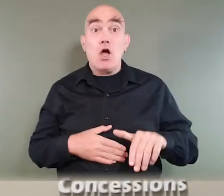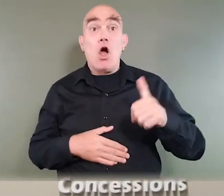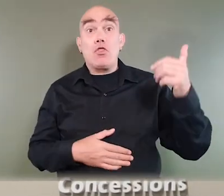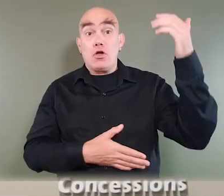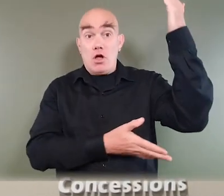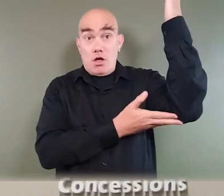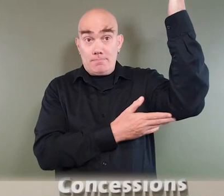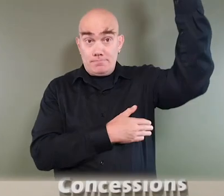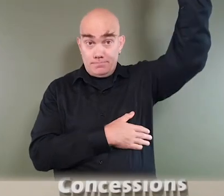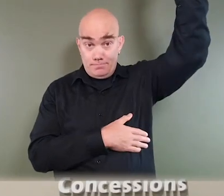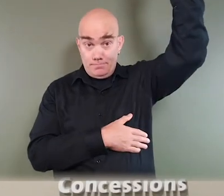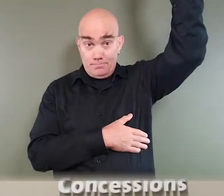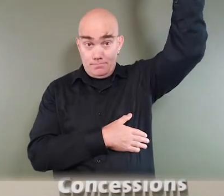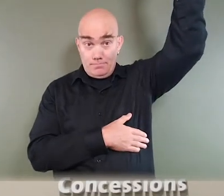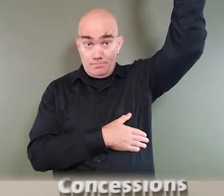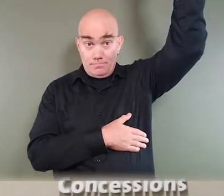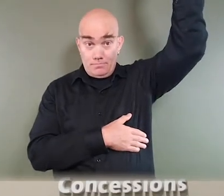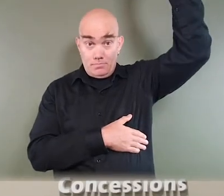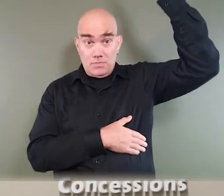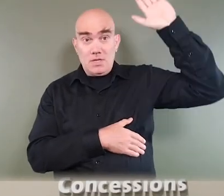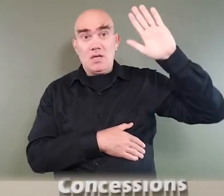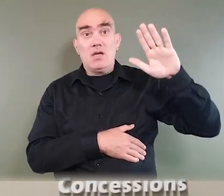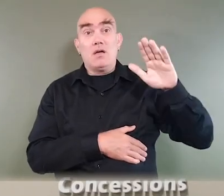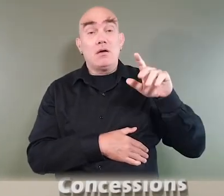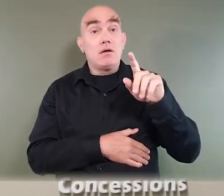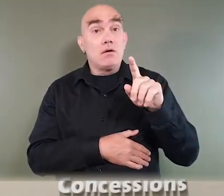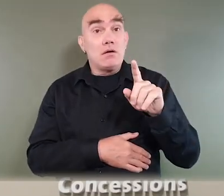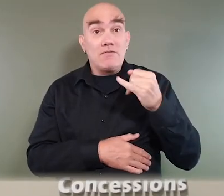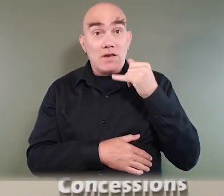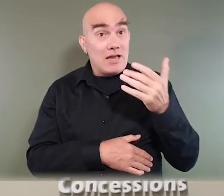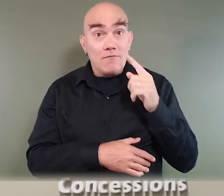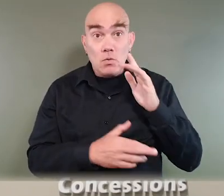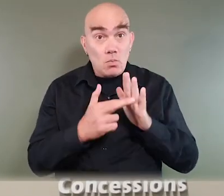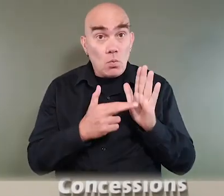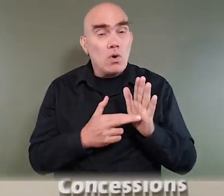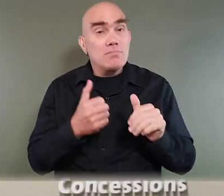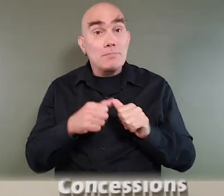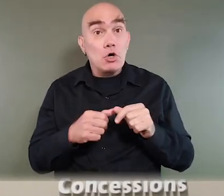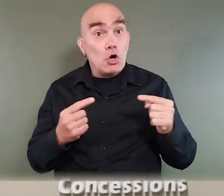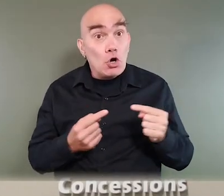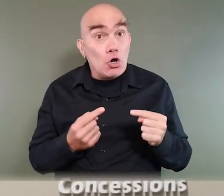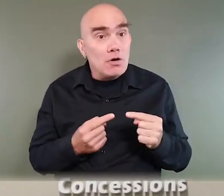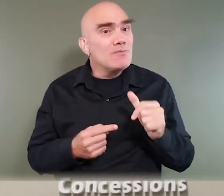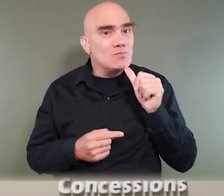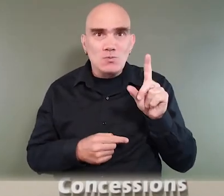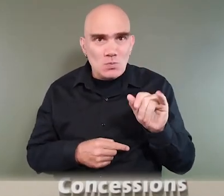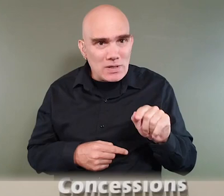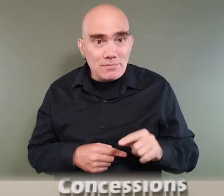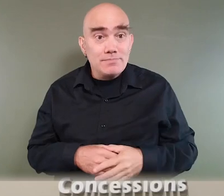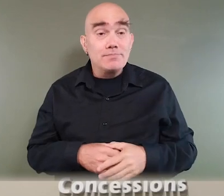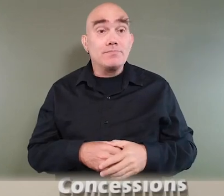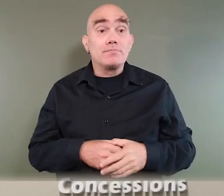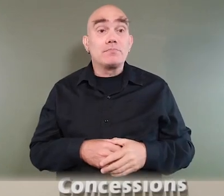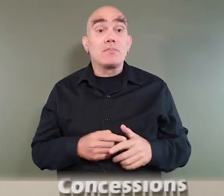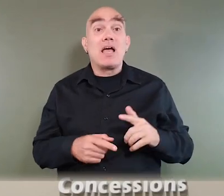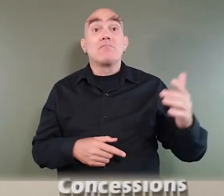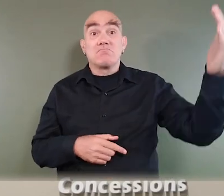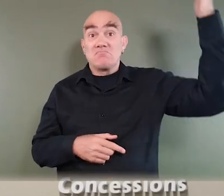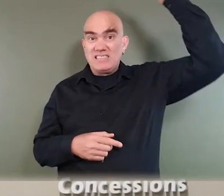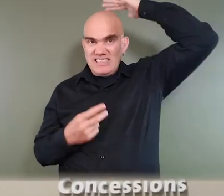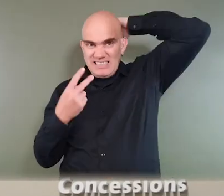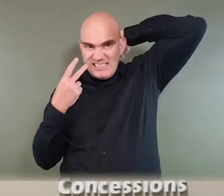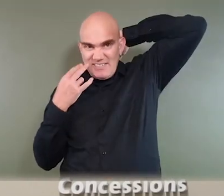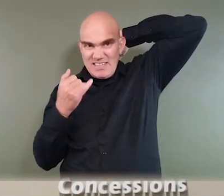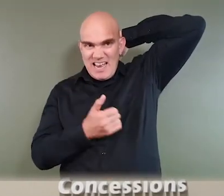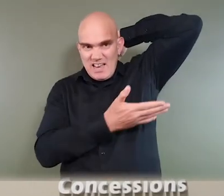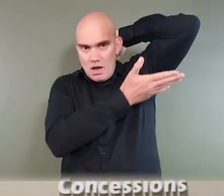You weren't here for the rule. If it hurts, don't do it. And then take the hand to the back of your head and see if you can send the elbow up.